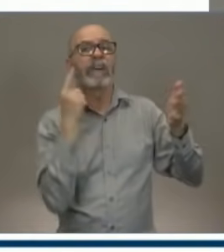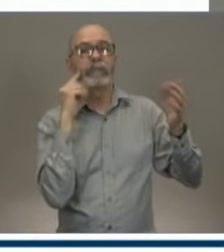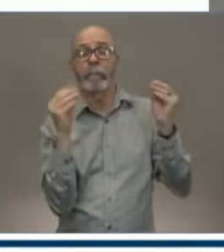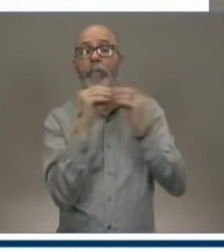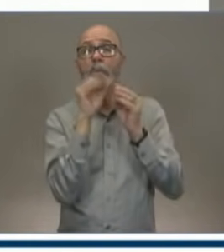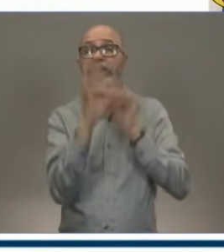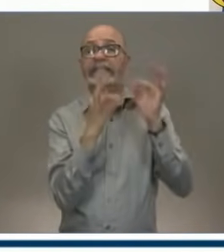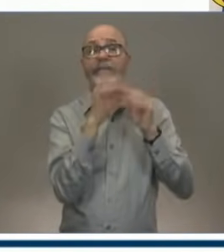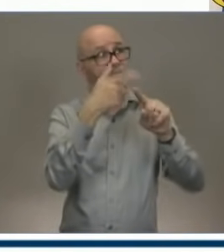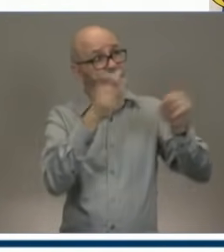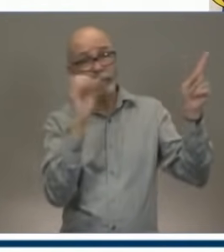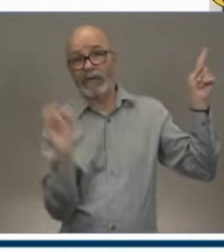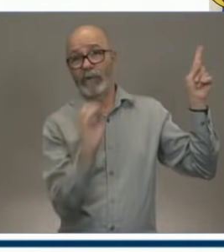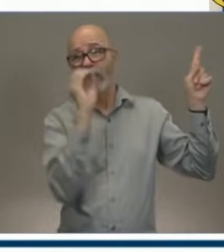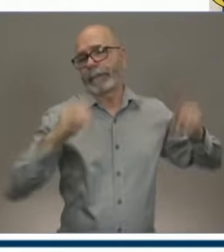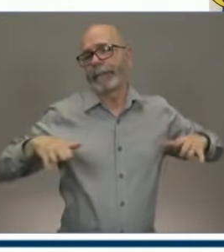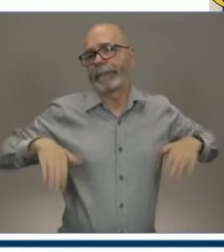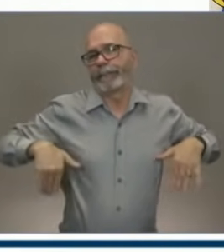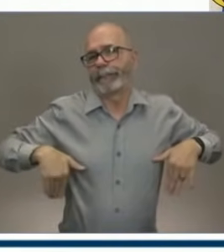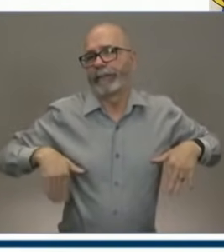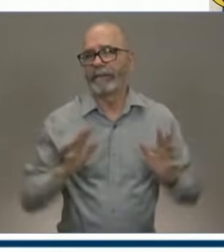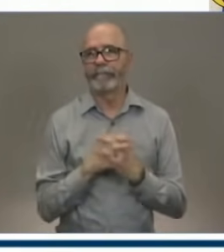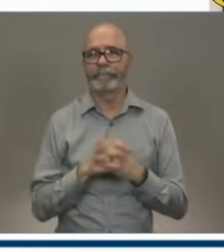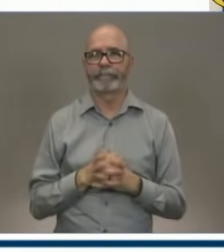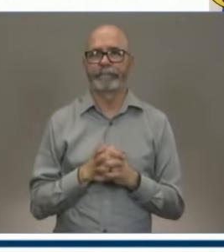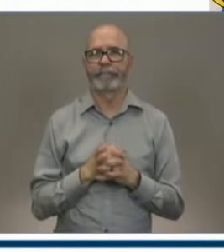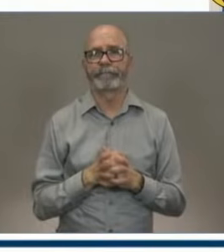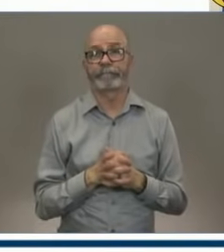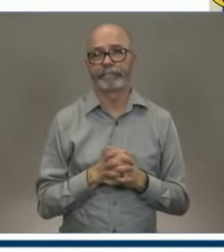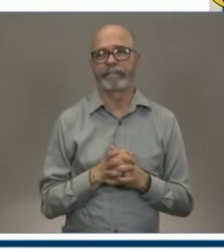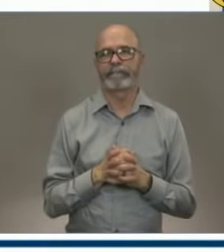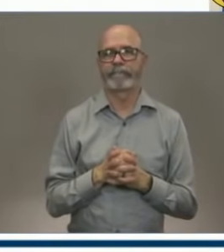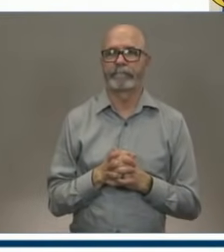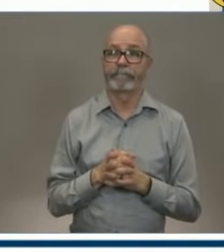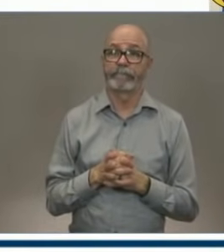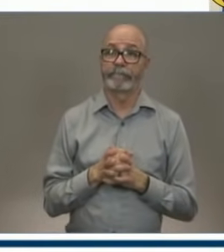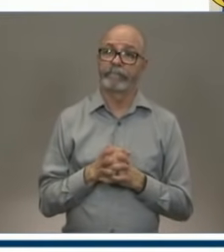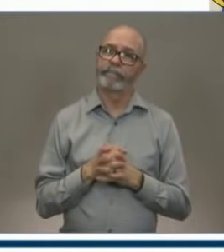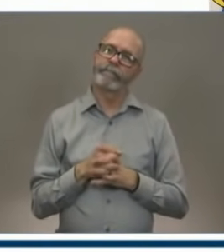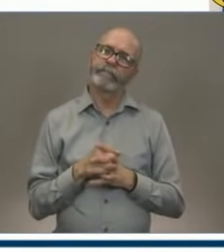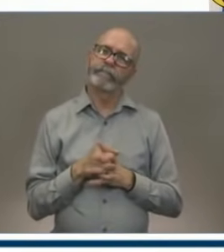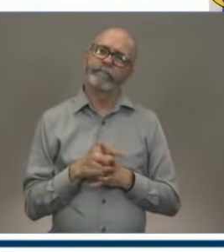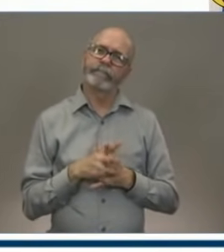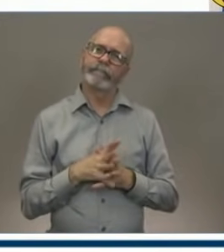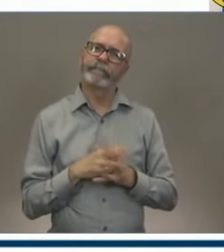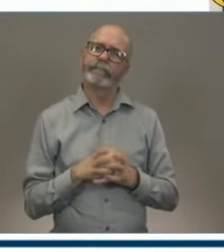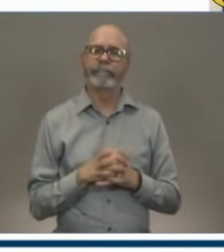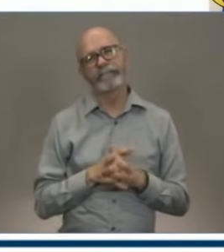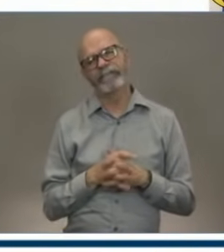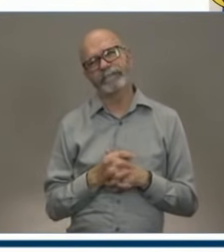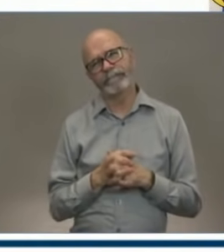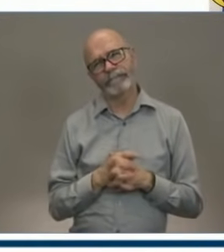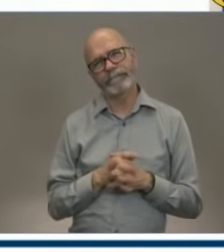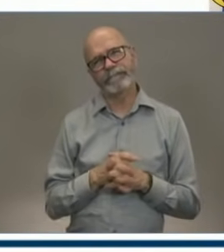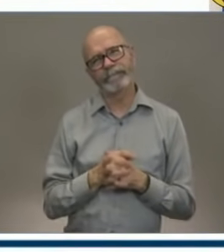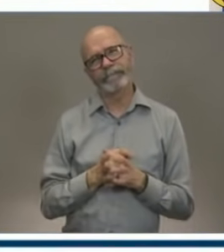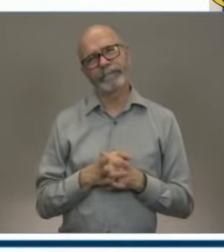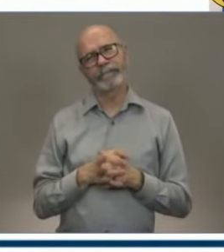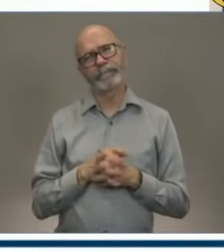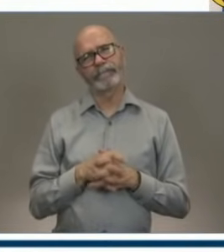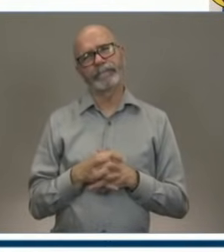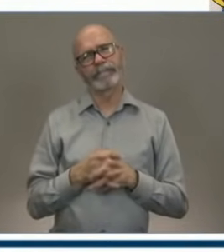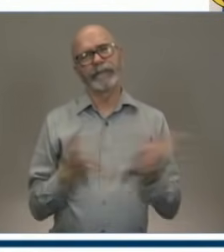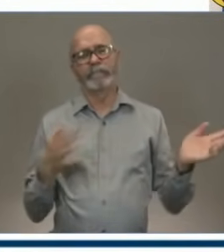Nabal. Mm-hmm. Thank you. I also wanted to ask you to shed some light